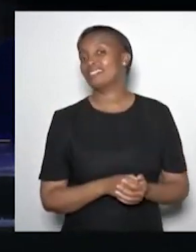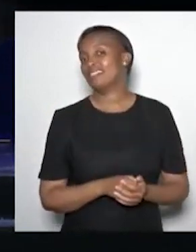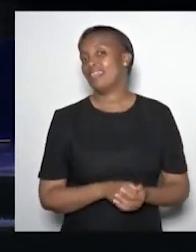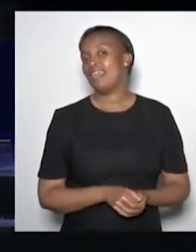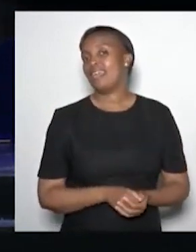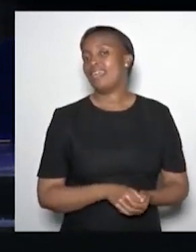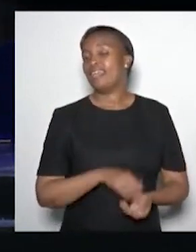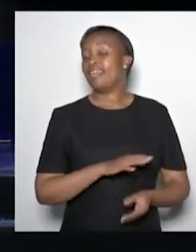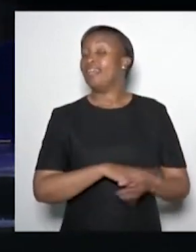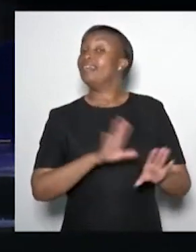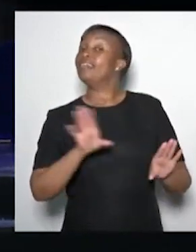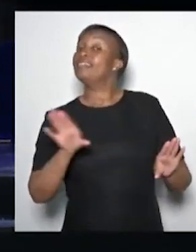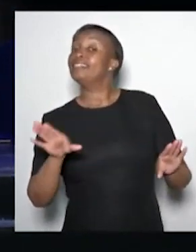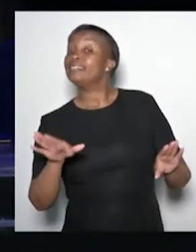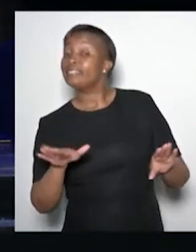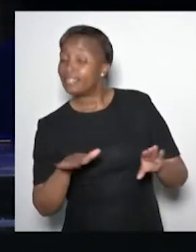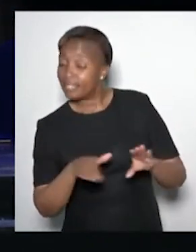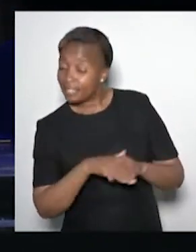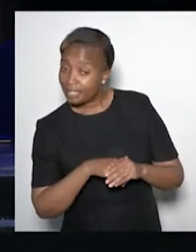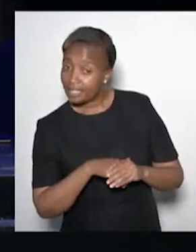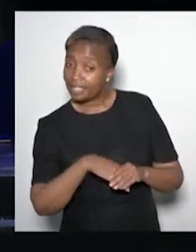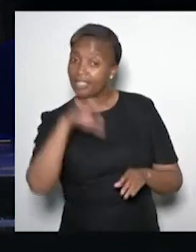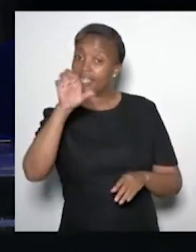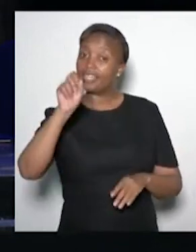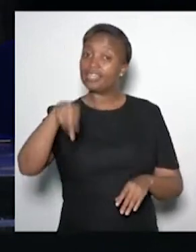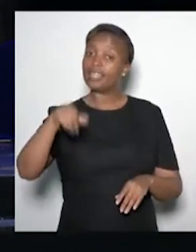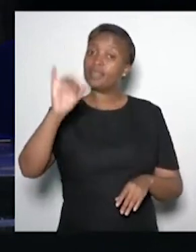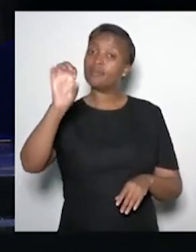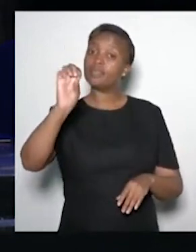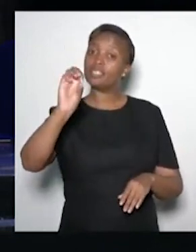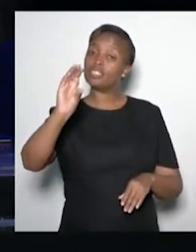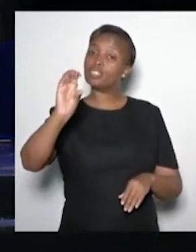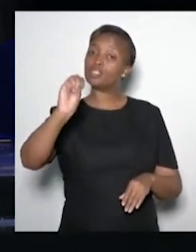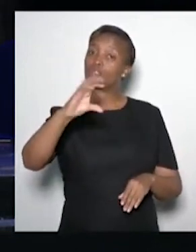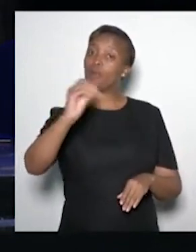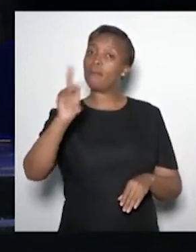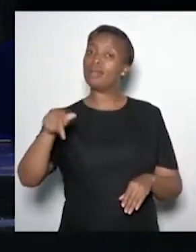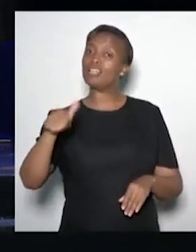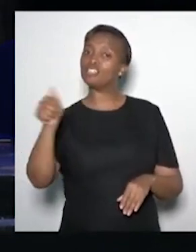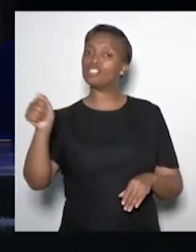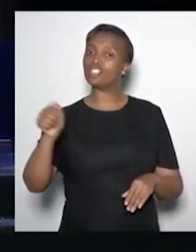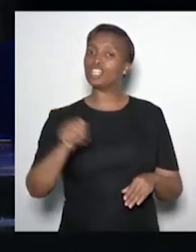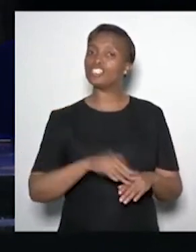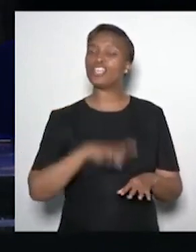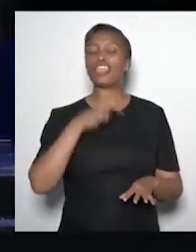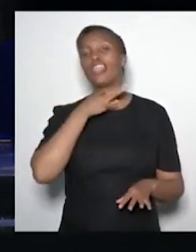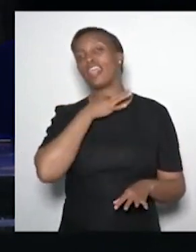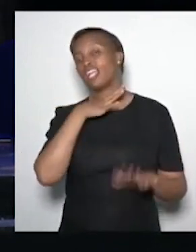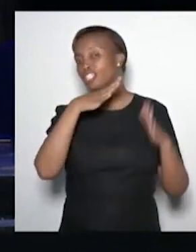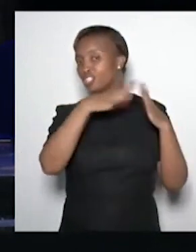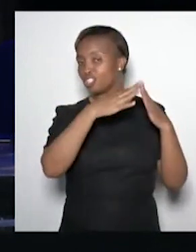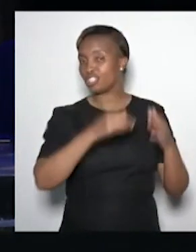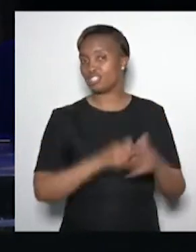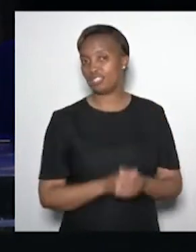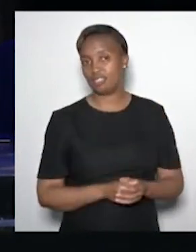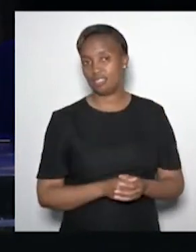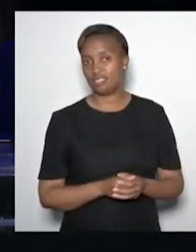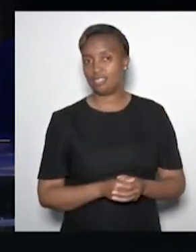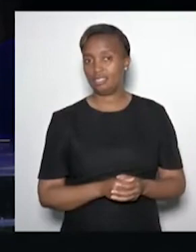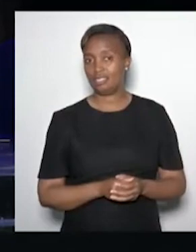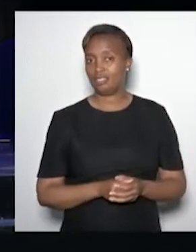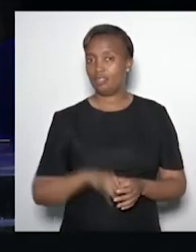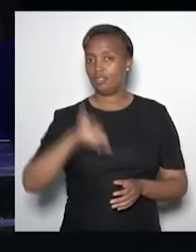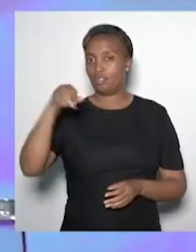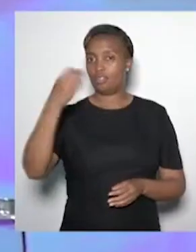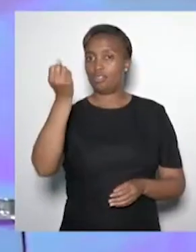Uyakena in the Episcopal Church. Uyakena in the Anglican Church. When Jomo